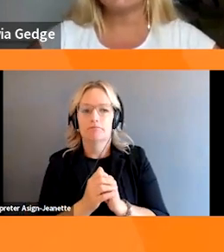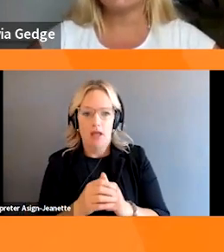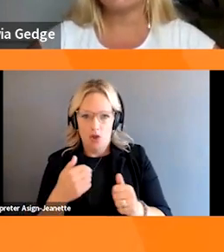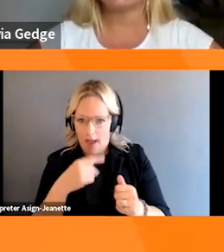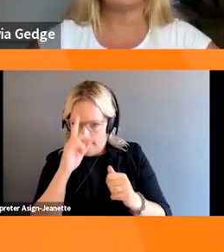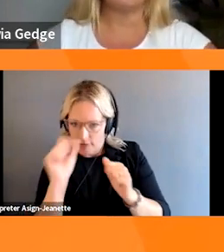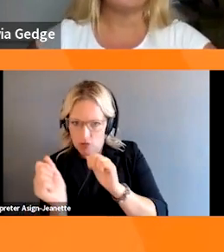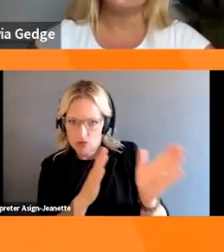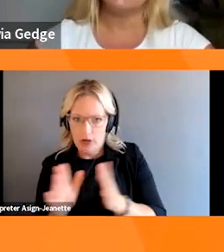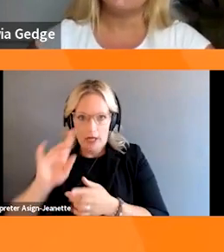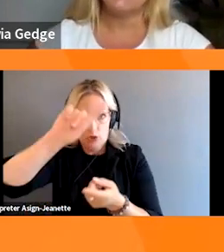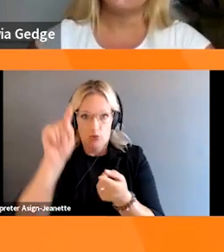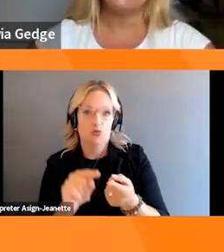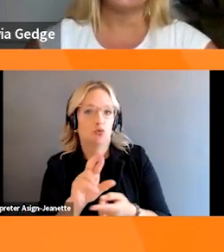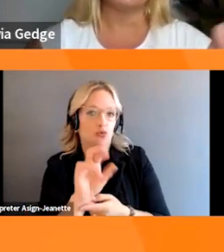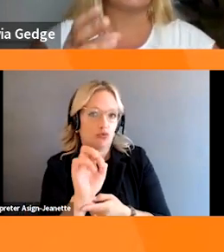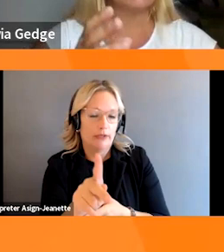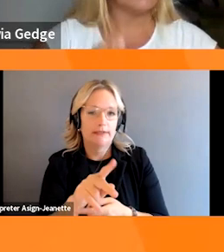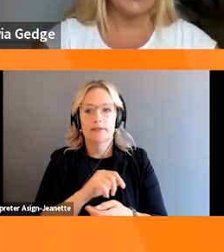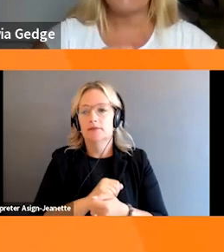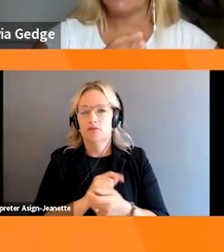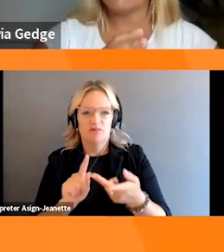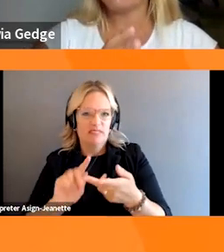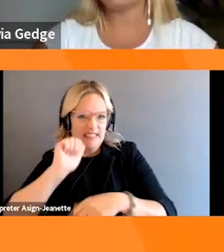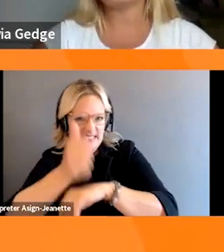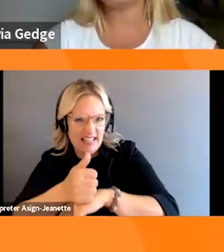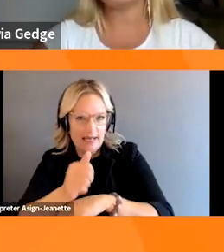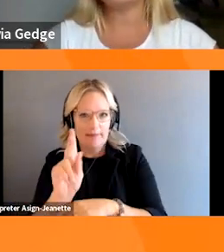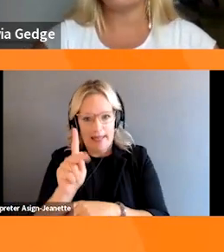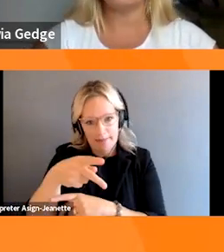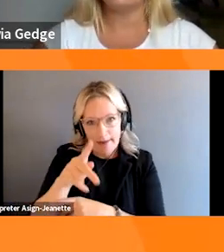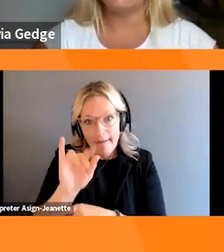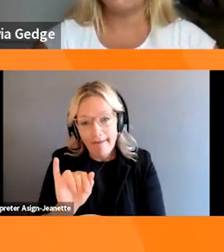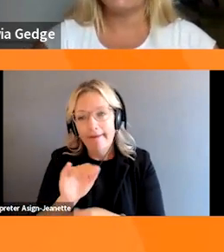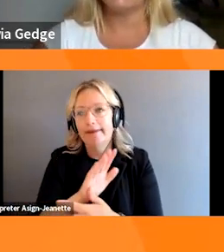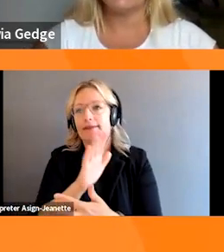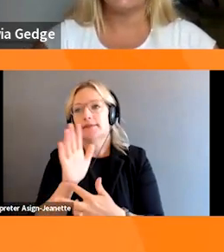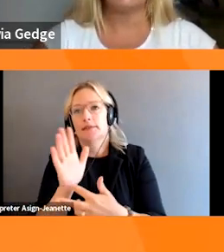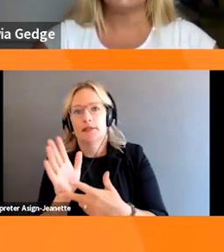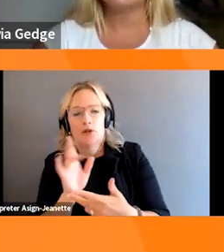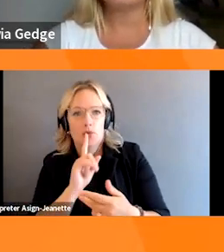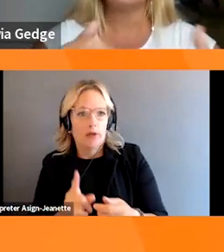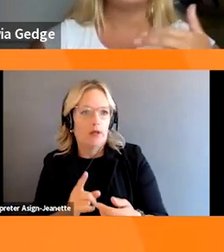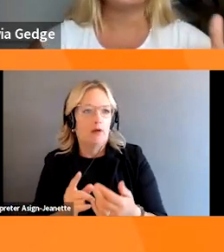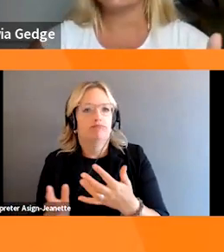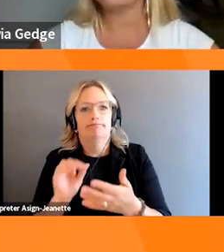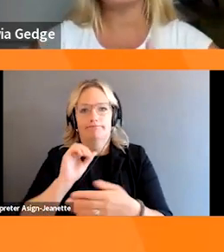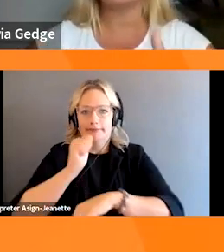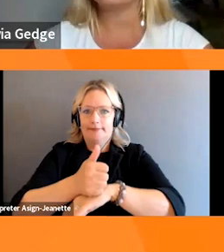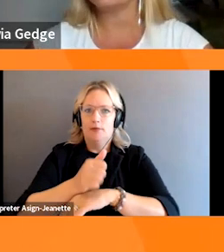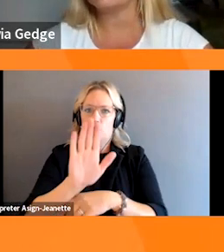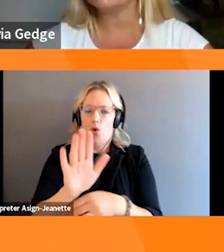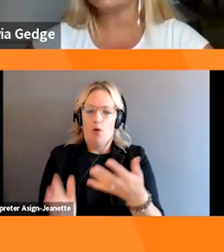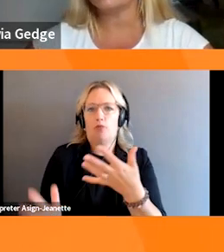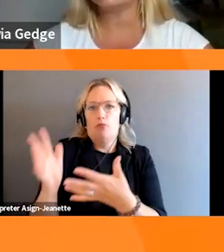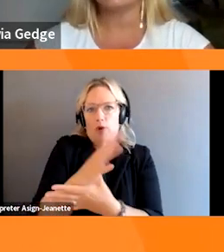created specific performance indicators, okay, my priority is I'm going to be measuring greenhouse emissions and I'm going